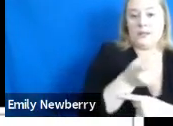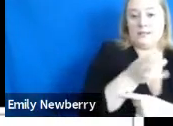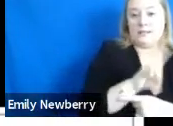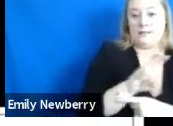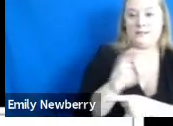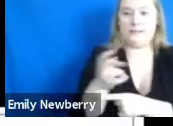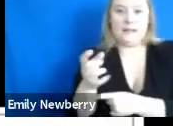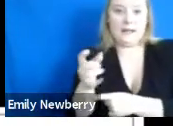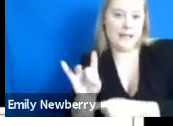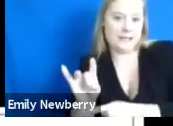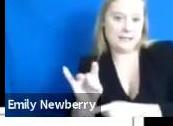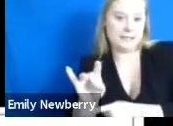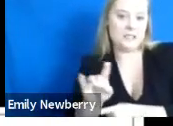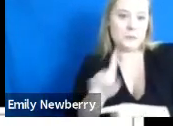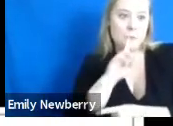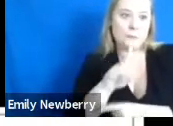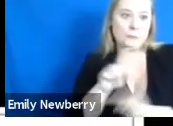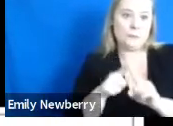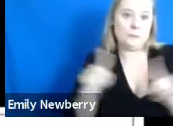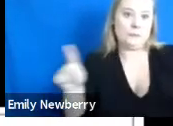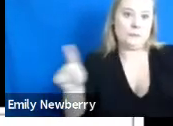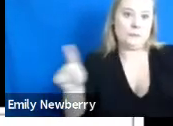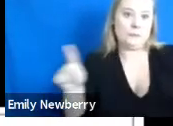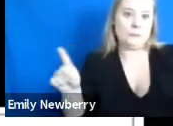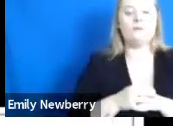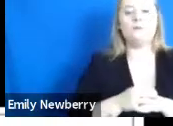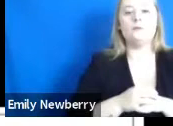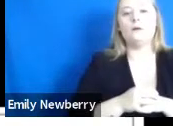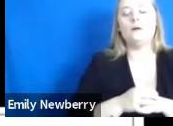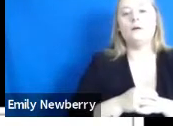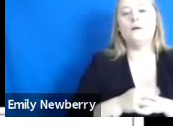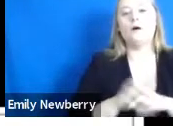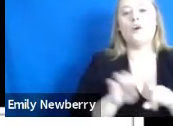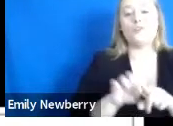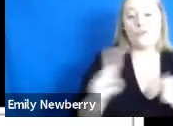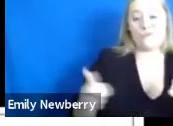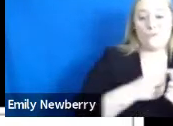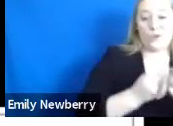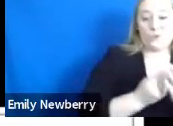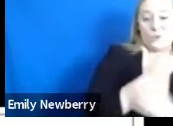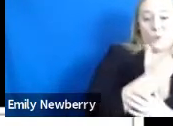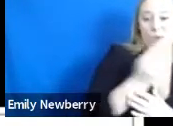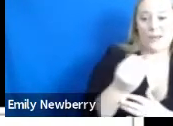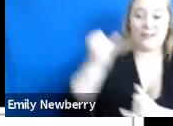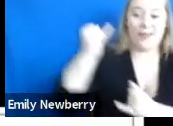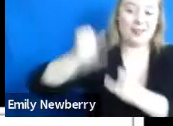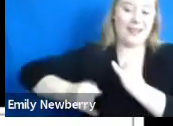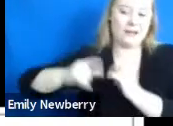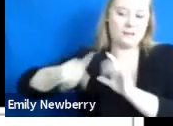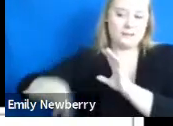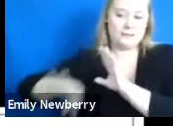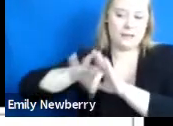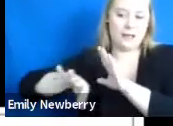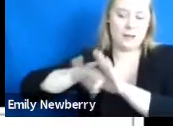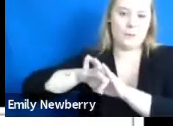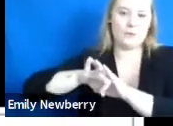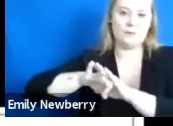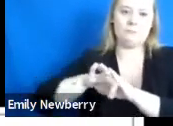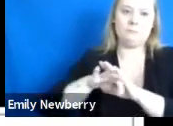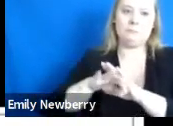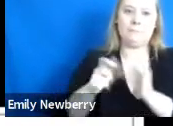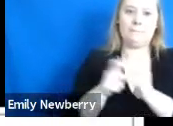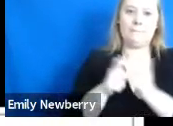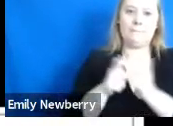significant differences, and also between the first growing season and the last sampling season, there were significant changes, an